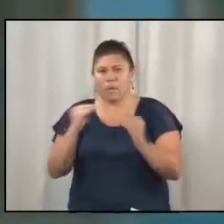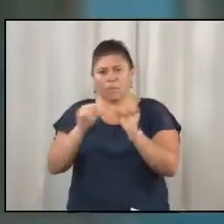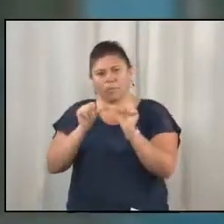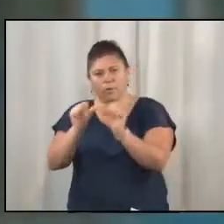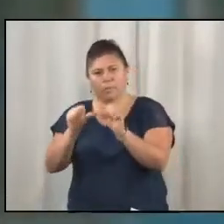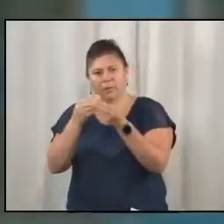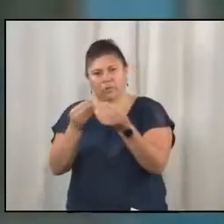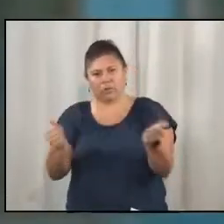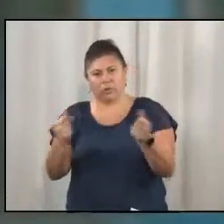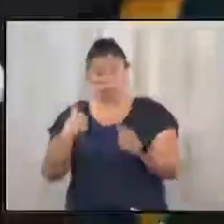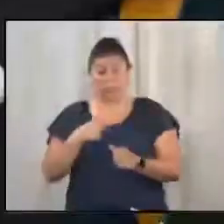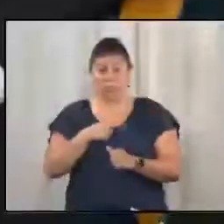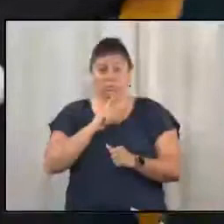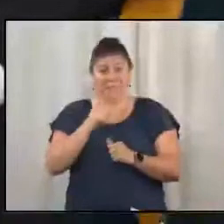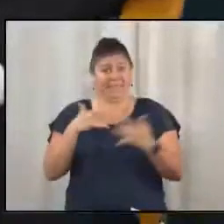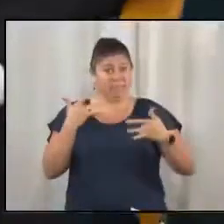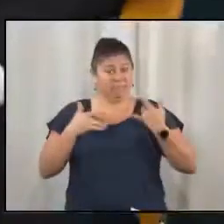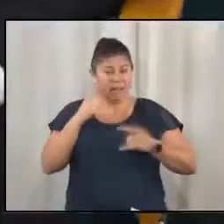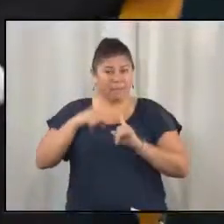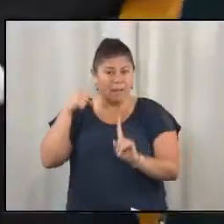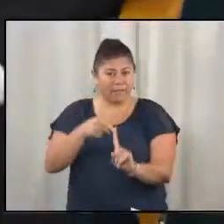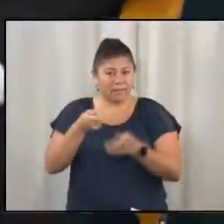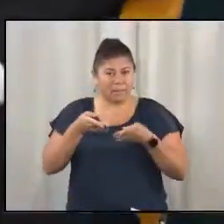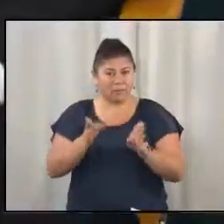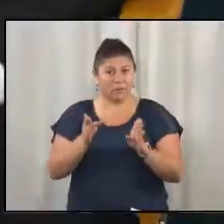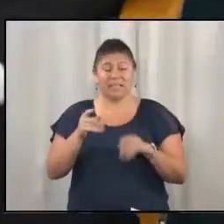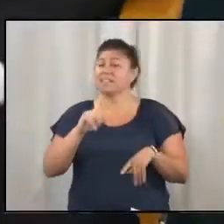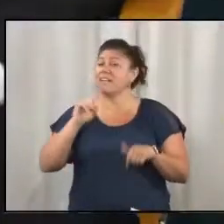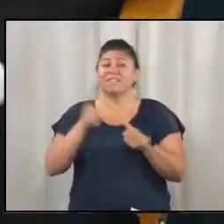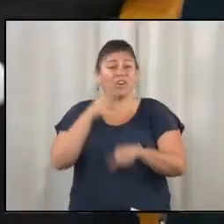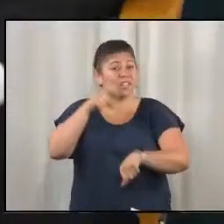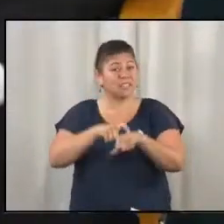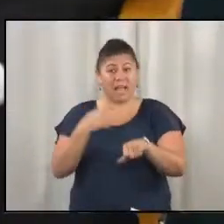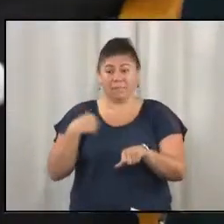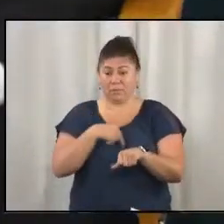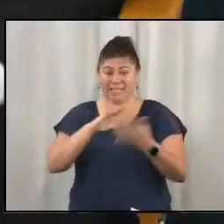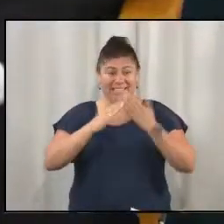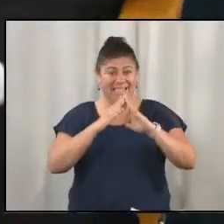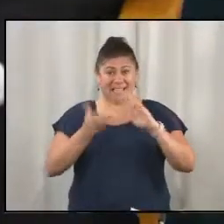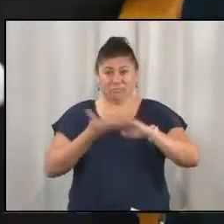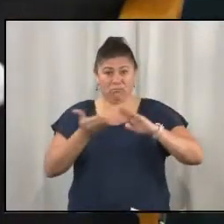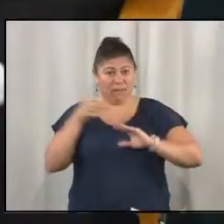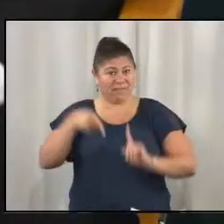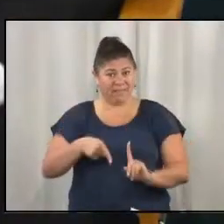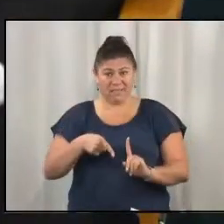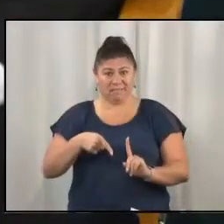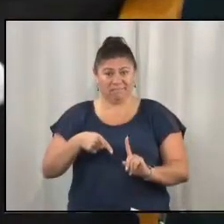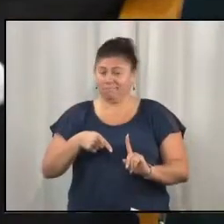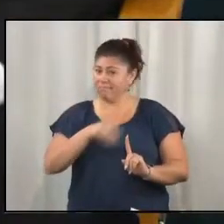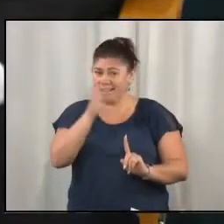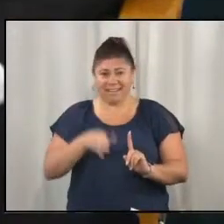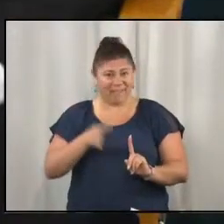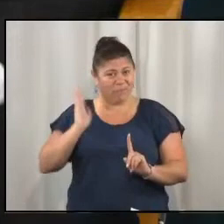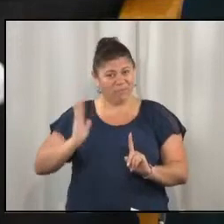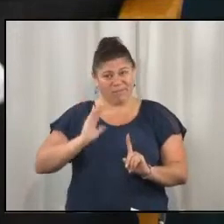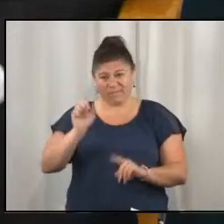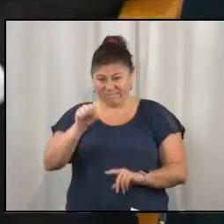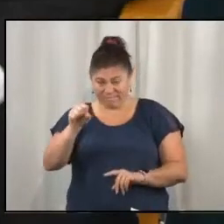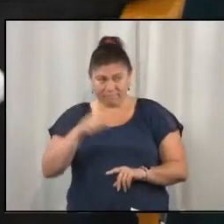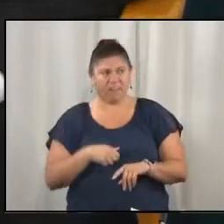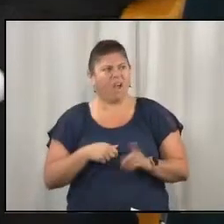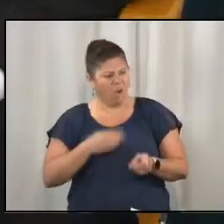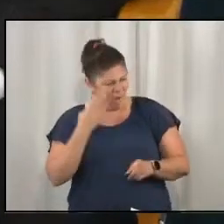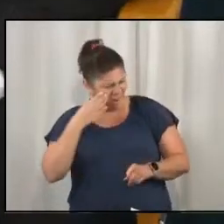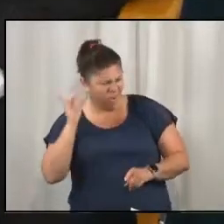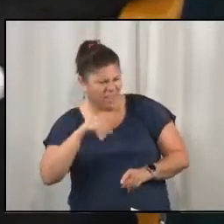really excited about this opportunity. It's the first one that the city has ever run for youth in the city. That's right. Yeah. And I know that, I believe this